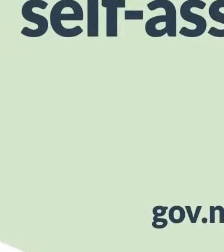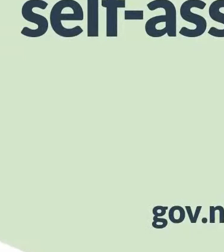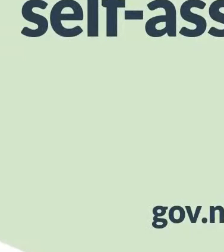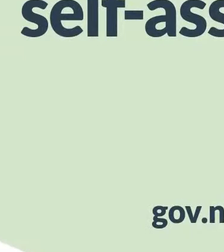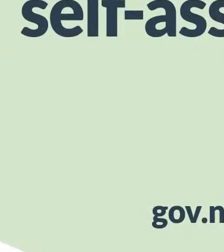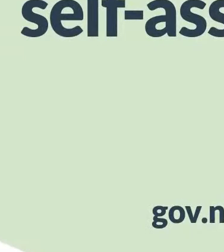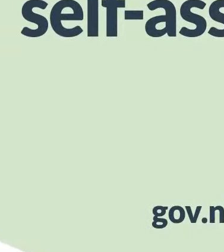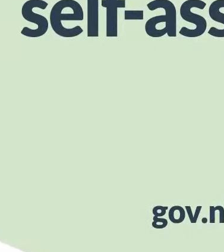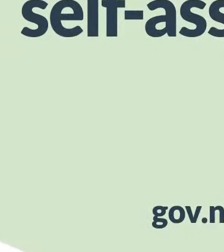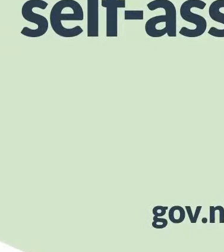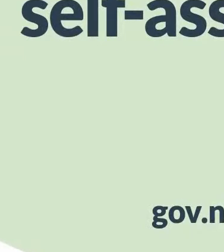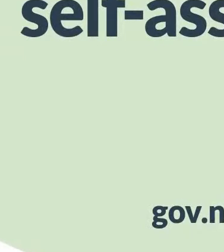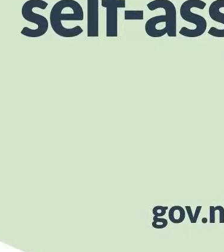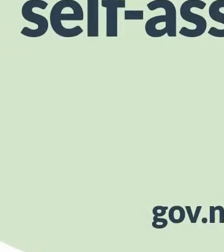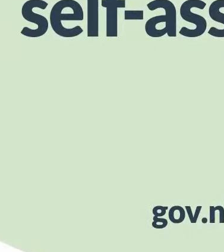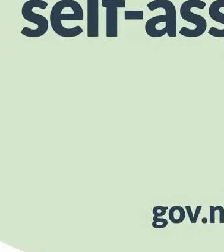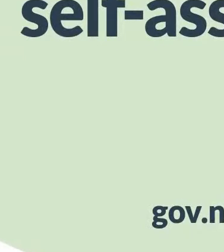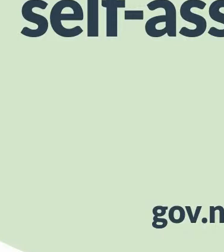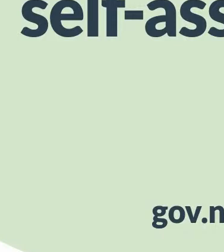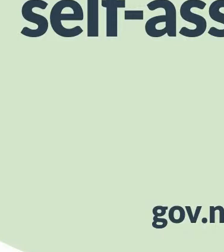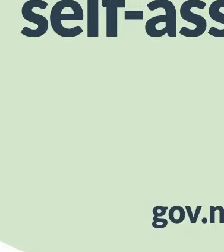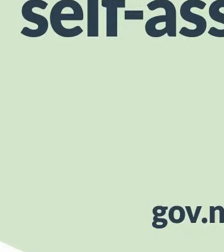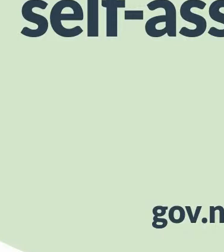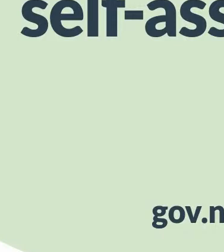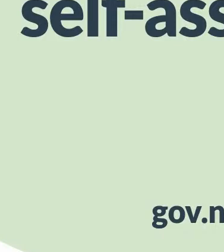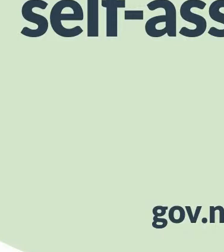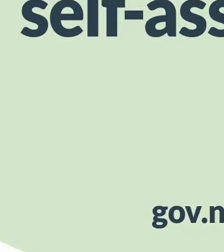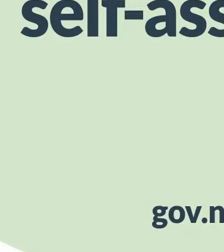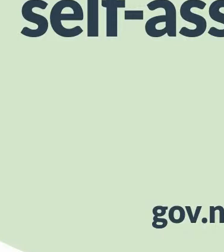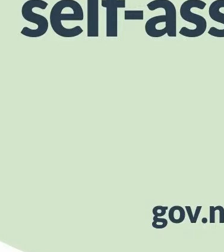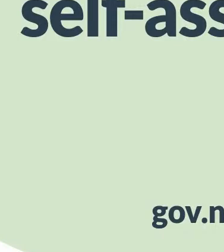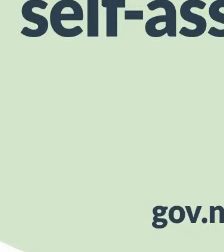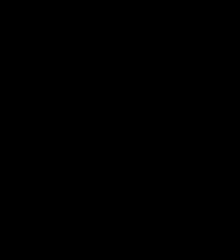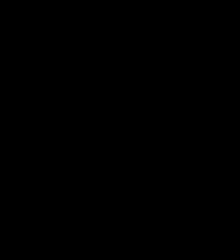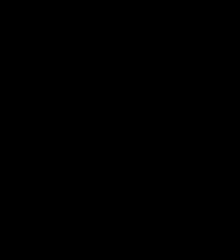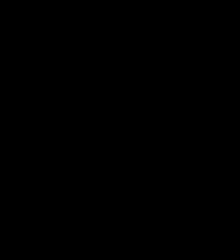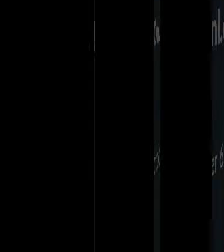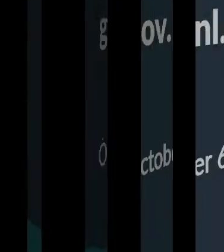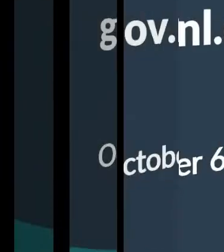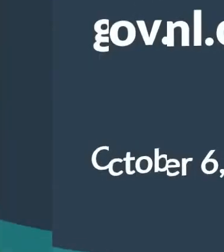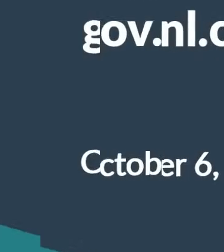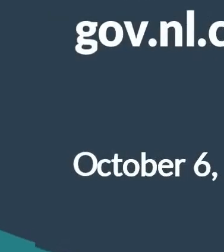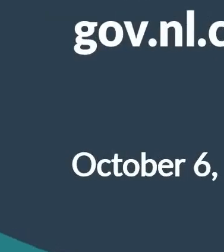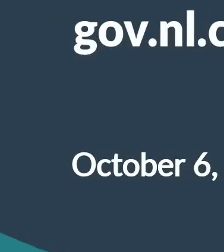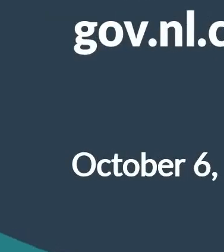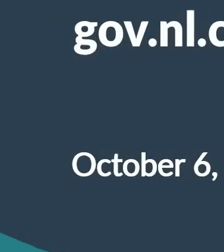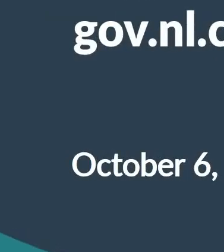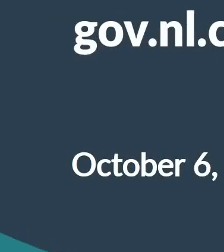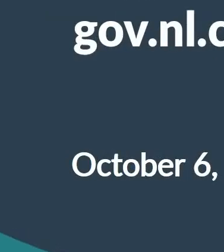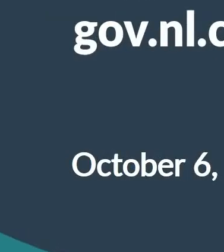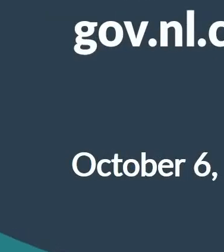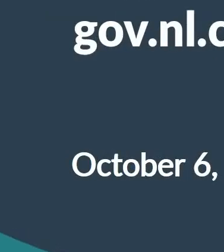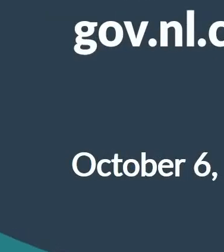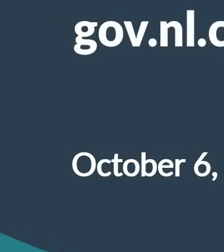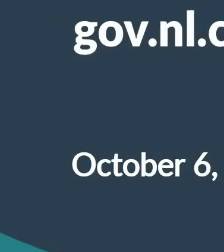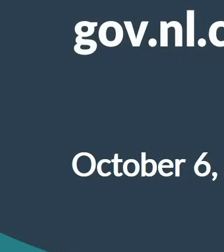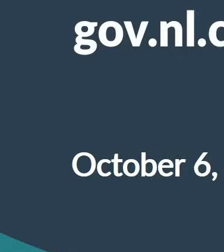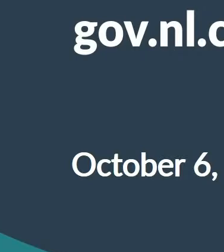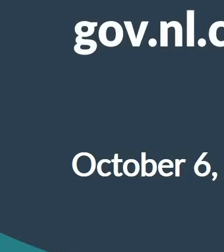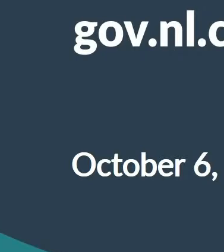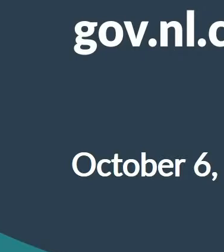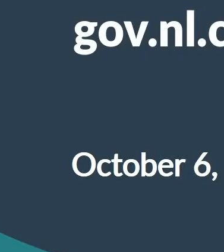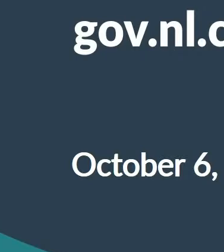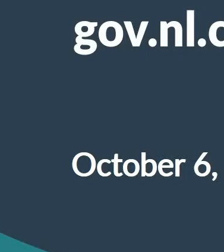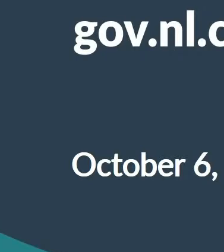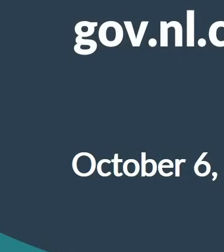Tuesday, October 6th, and we thank you for tuning in from throughout Newfoundland and Labrador and across the country. My name is Kathy Dix-Payton, Media Relations Manager